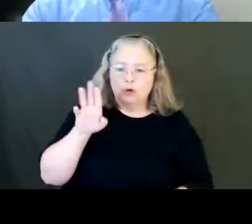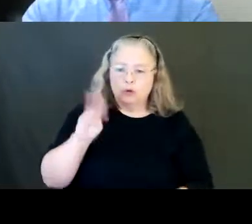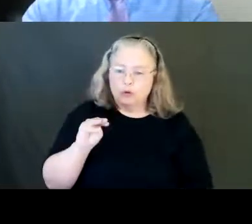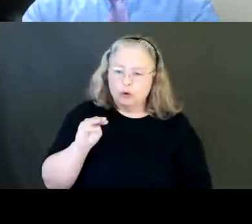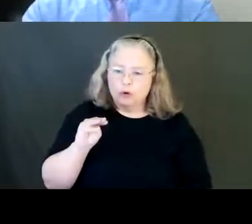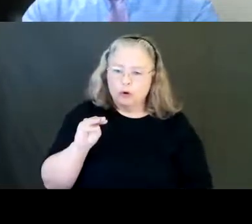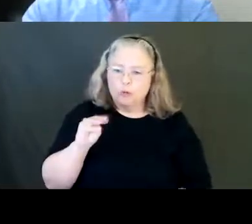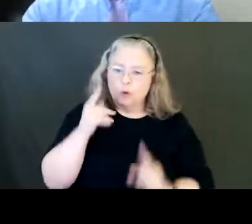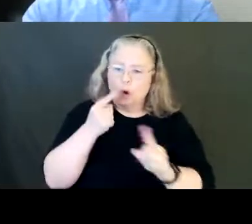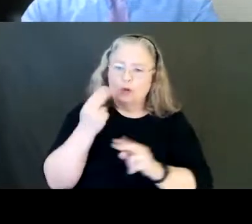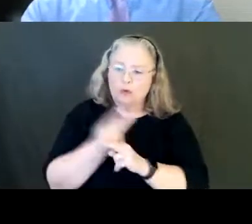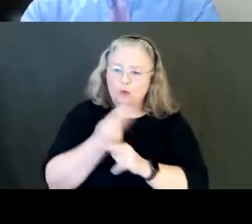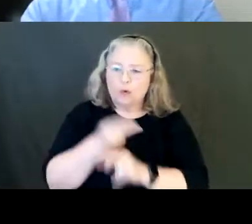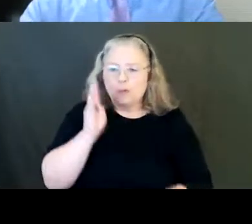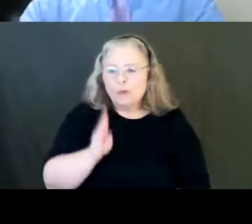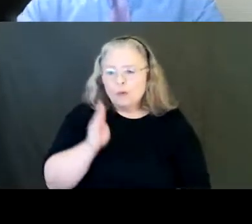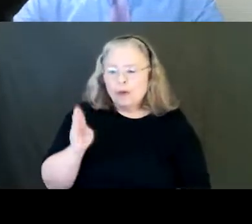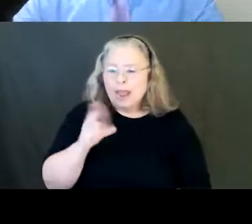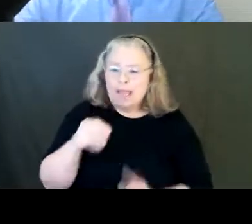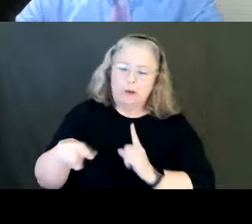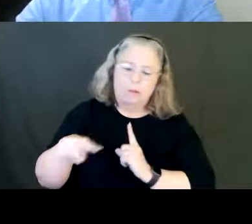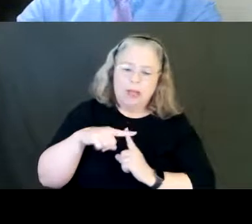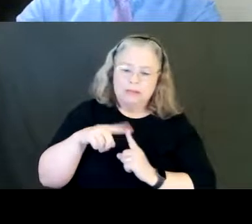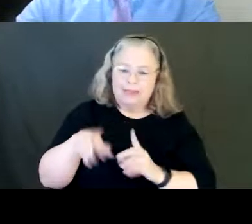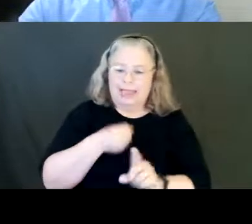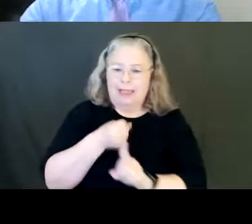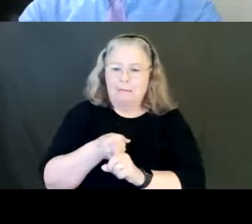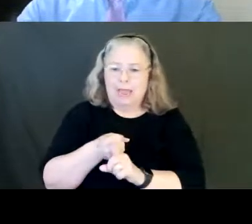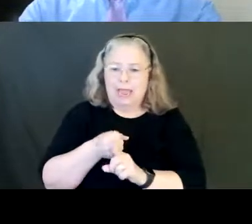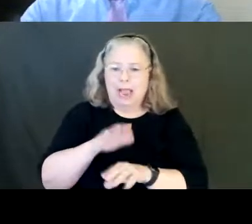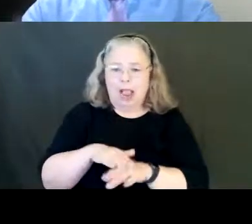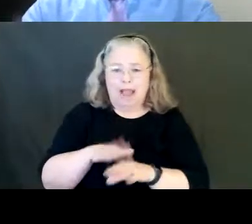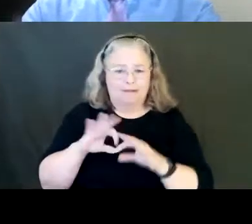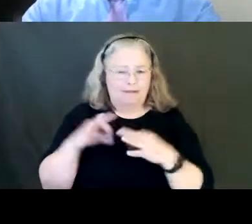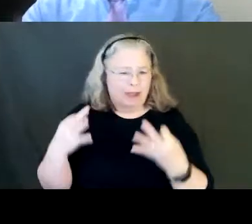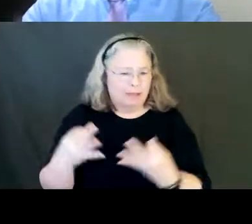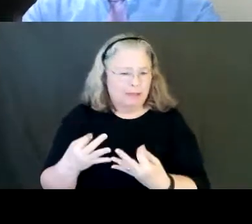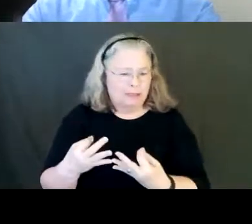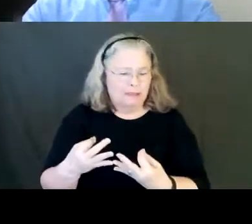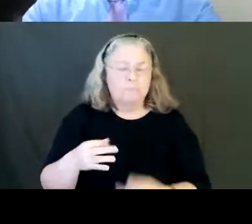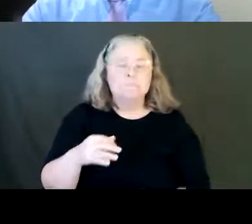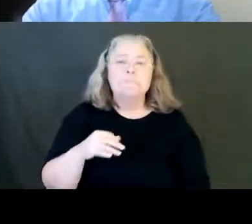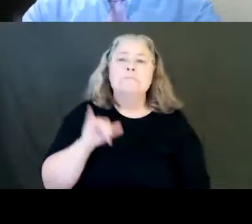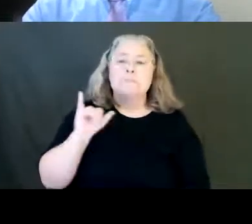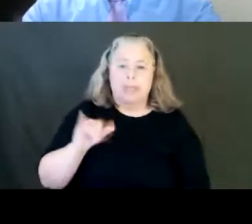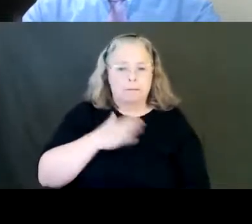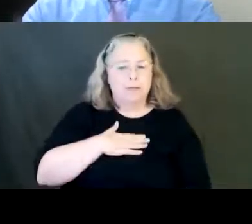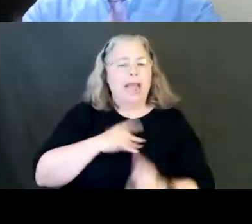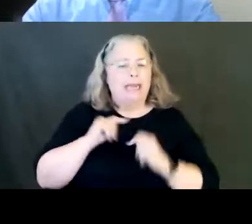Brilliant Beginnings and the positive impact it will have for families? So this is where my team will